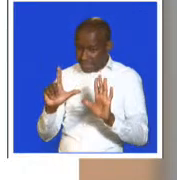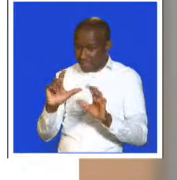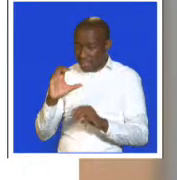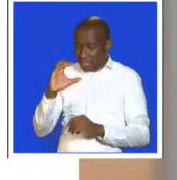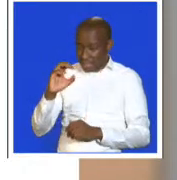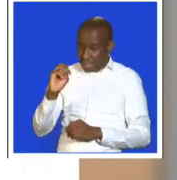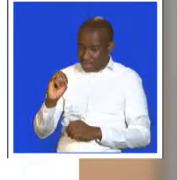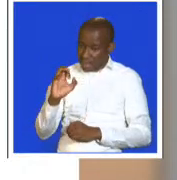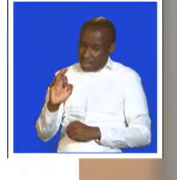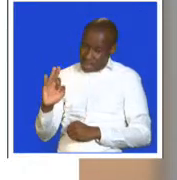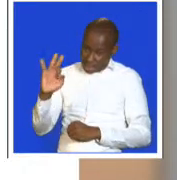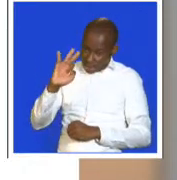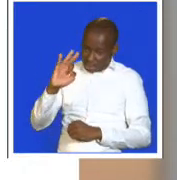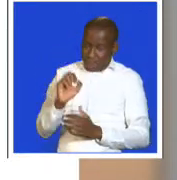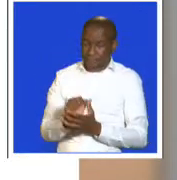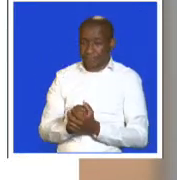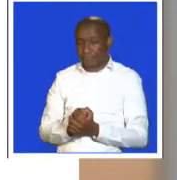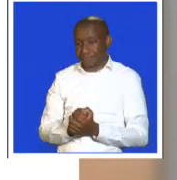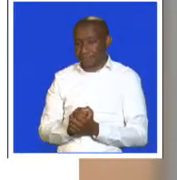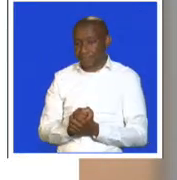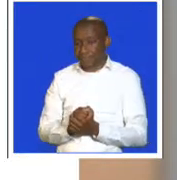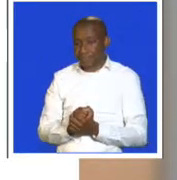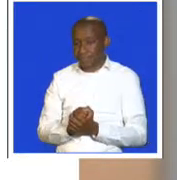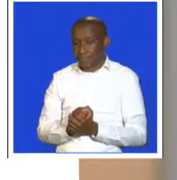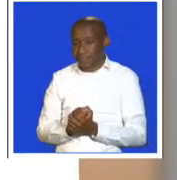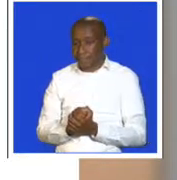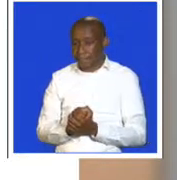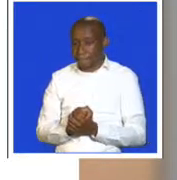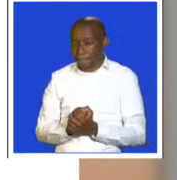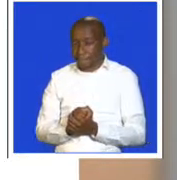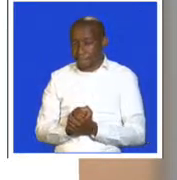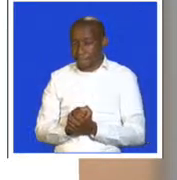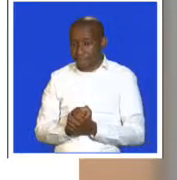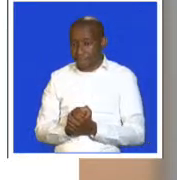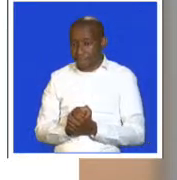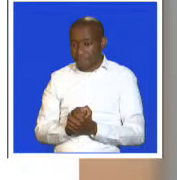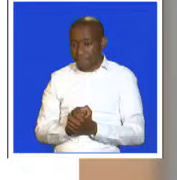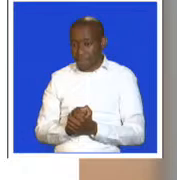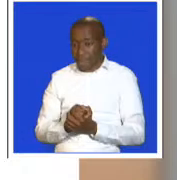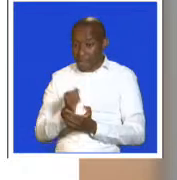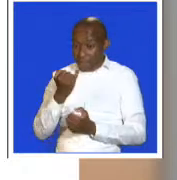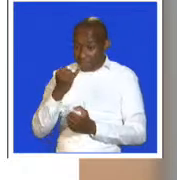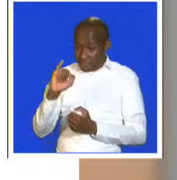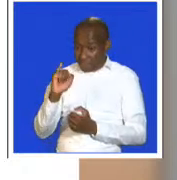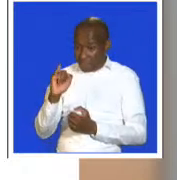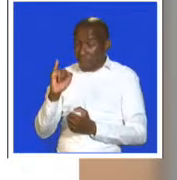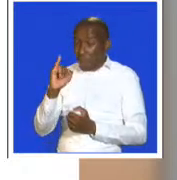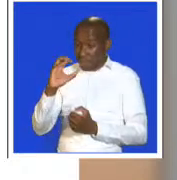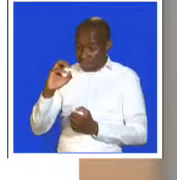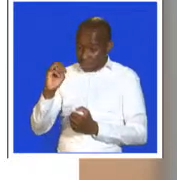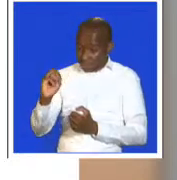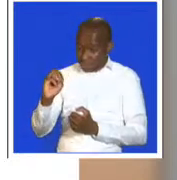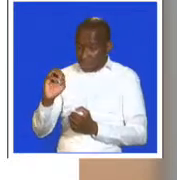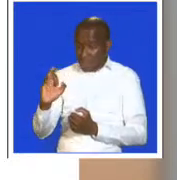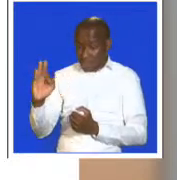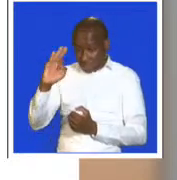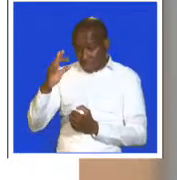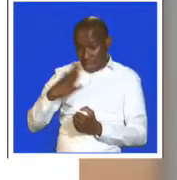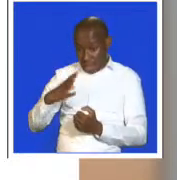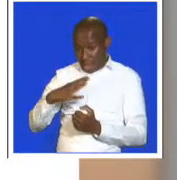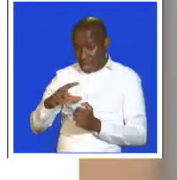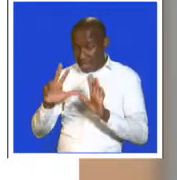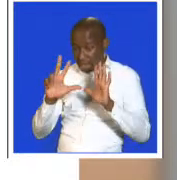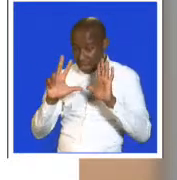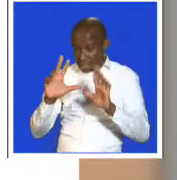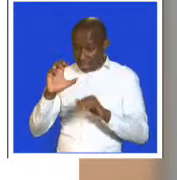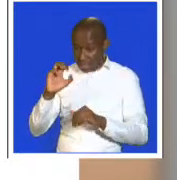cubic centimeters. So that the first one we said is 1 cubic centimeter, and the second one